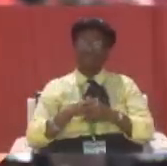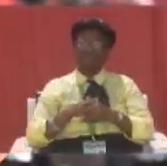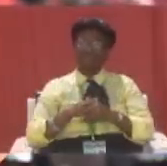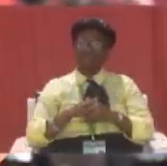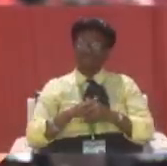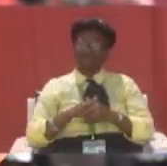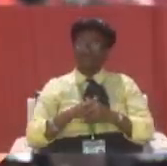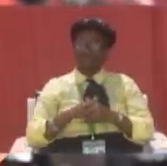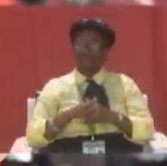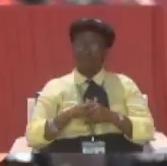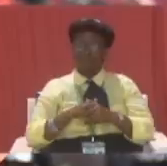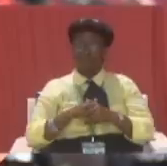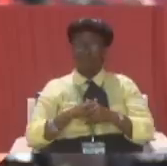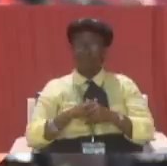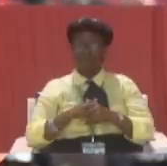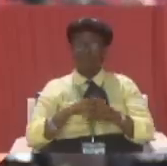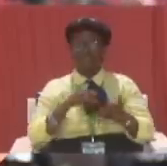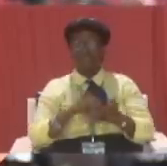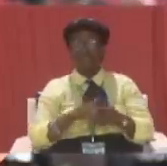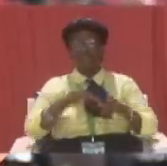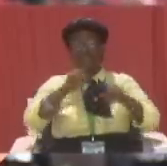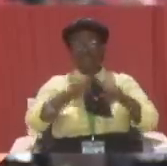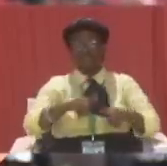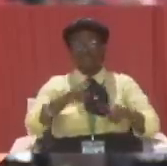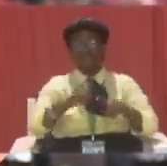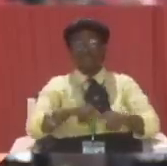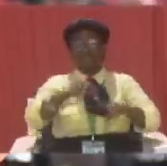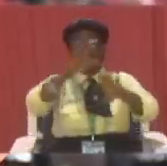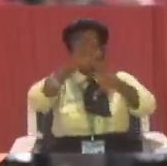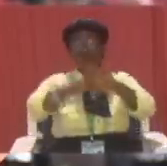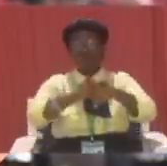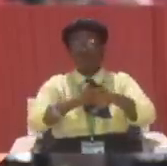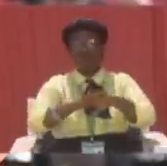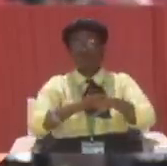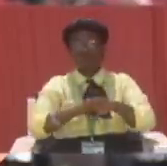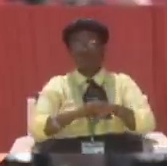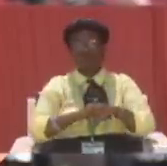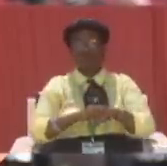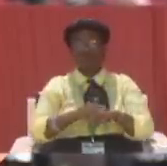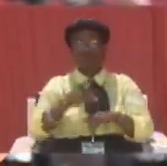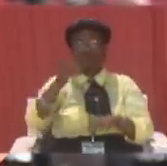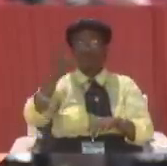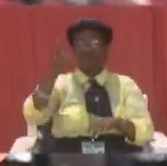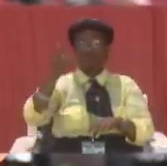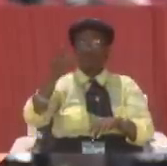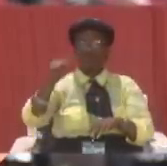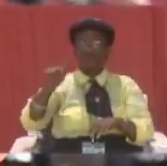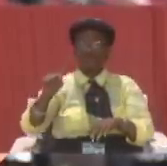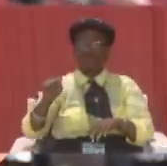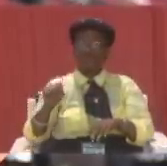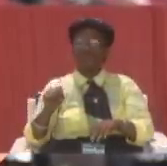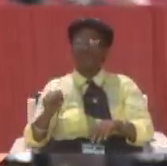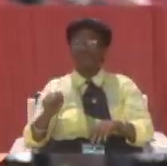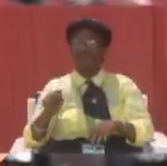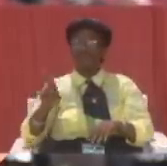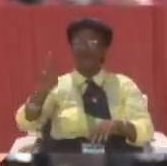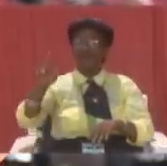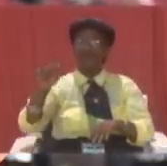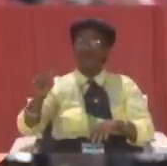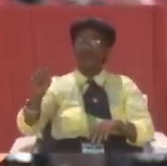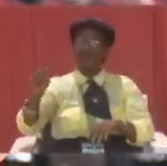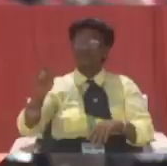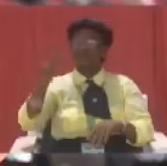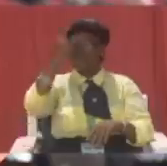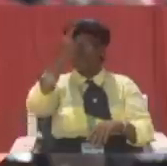It depends on the link that you have.